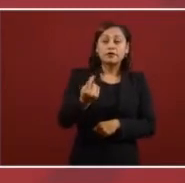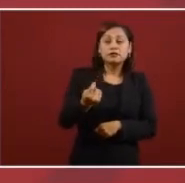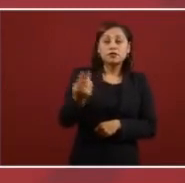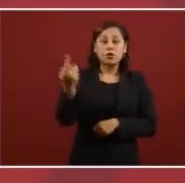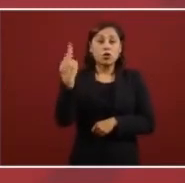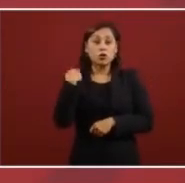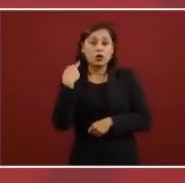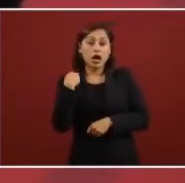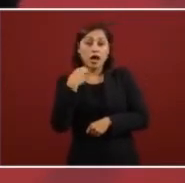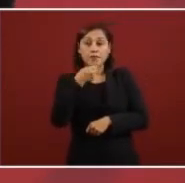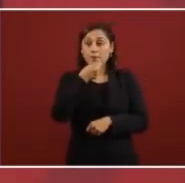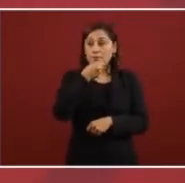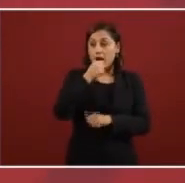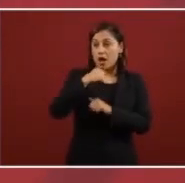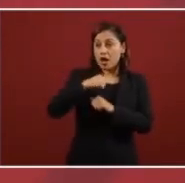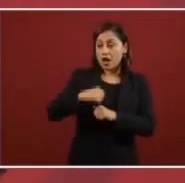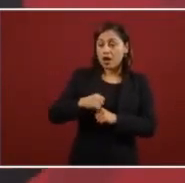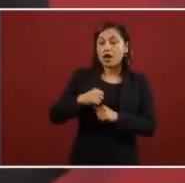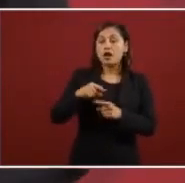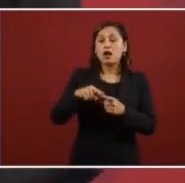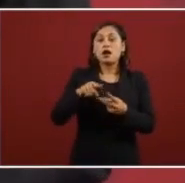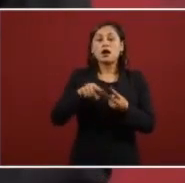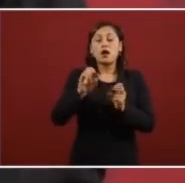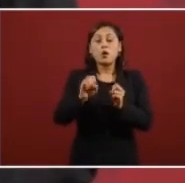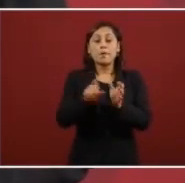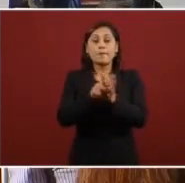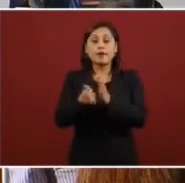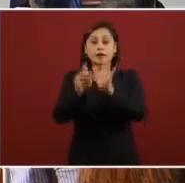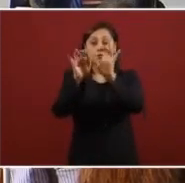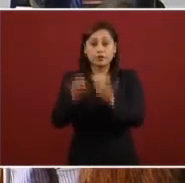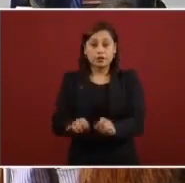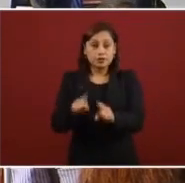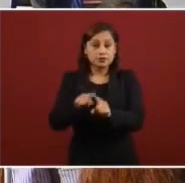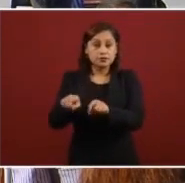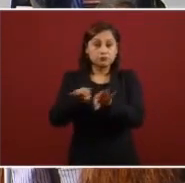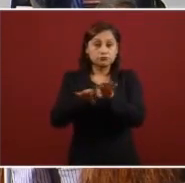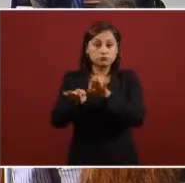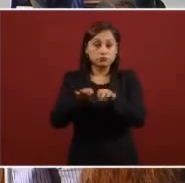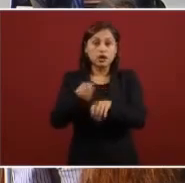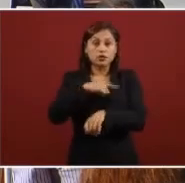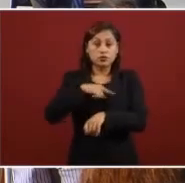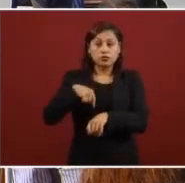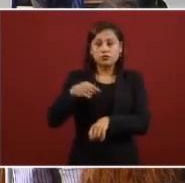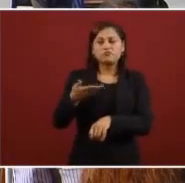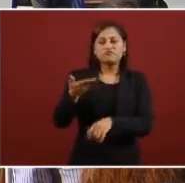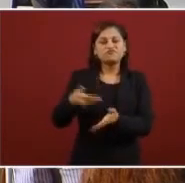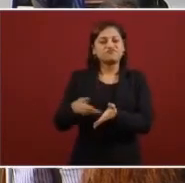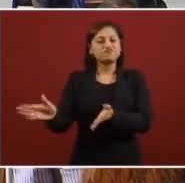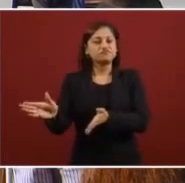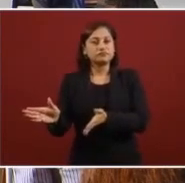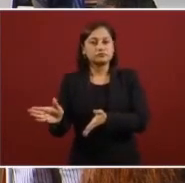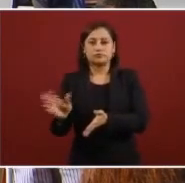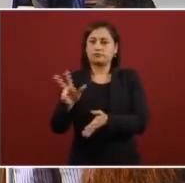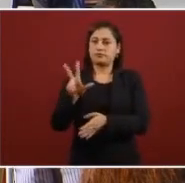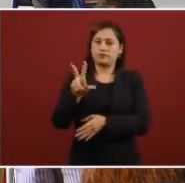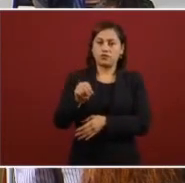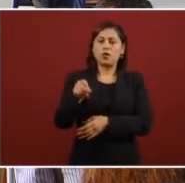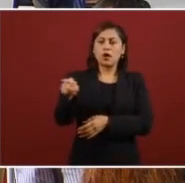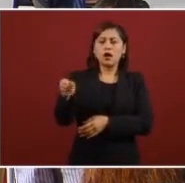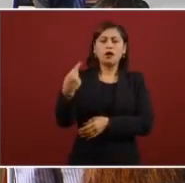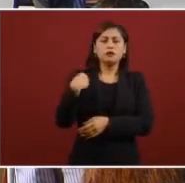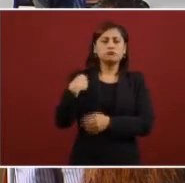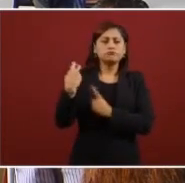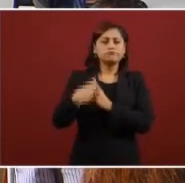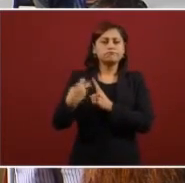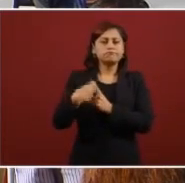asking for anyone to be or some columnist. We're not going to ask for anybody to be fired because they